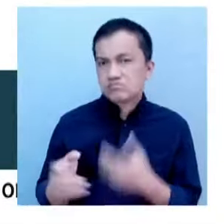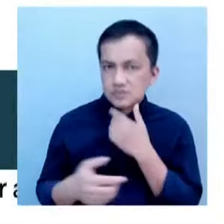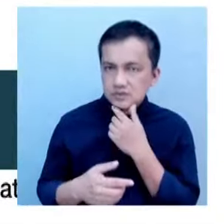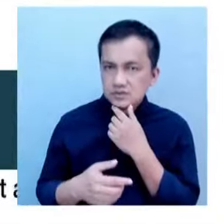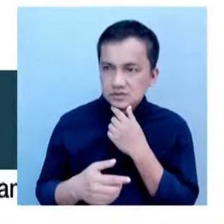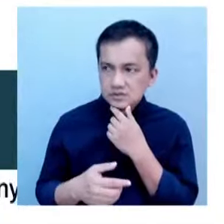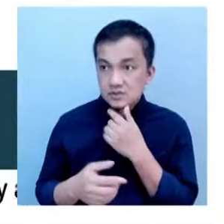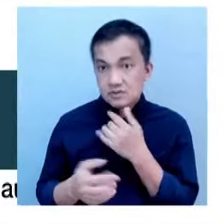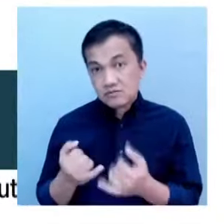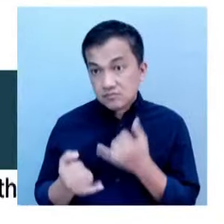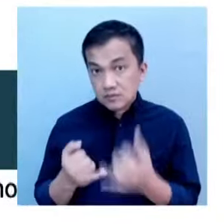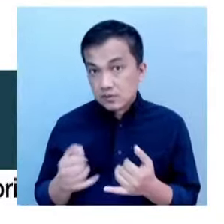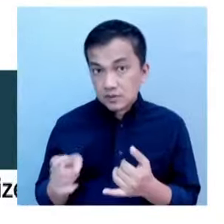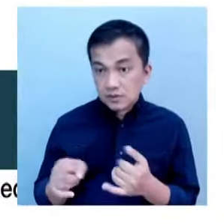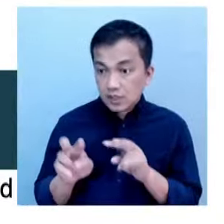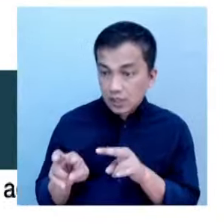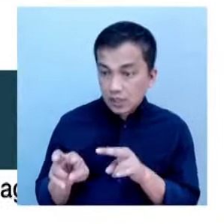Congressman,